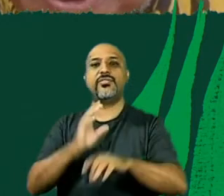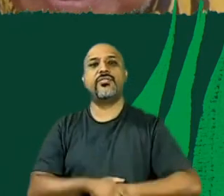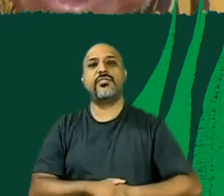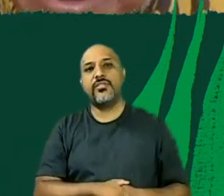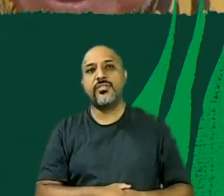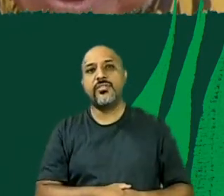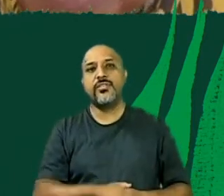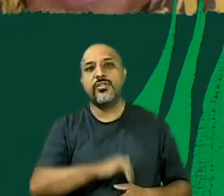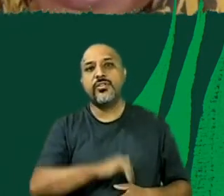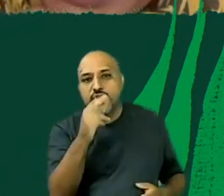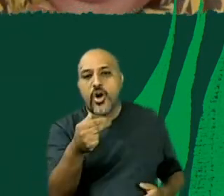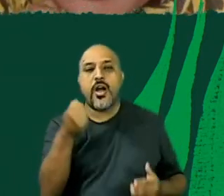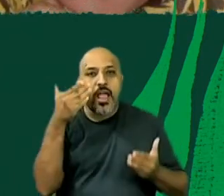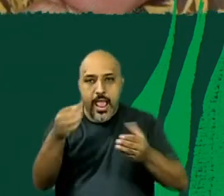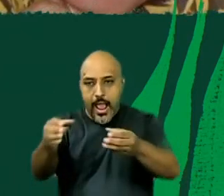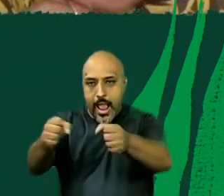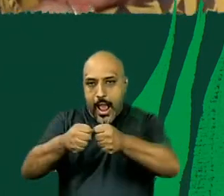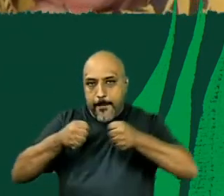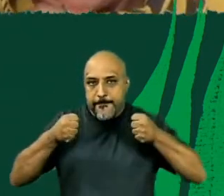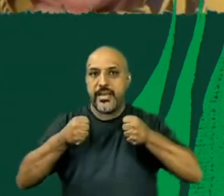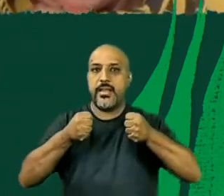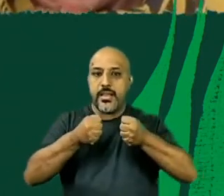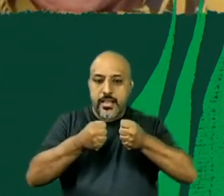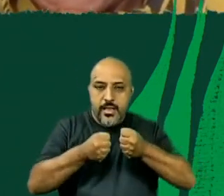for reminding me of that.